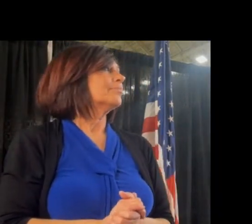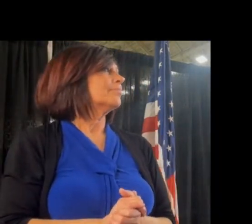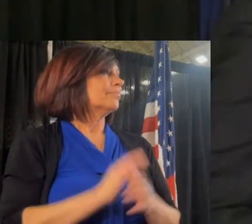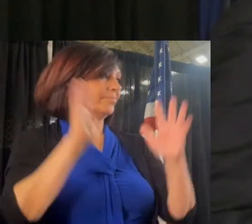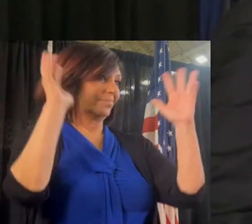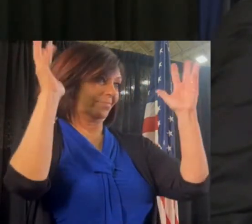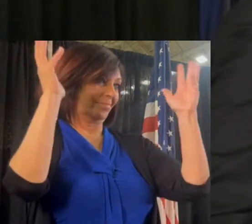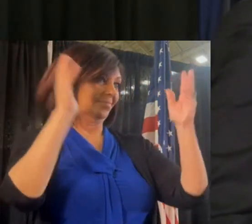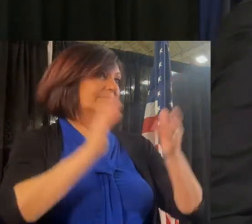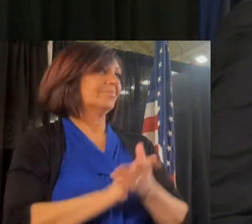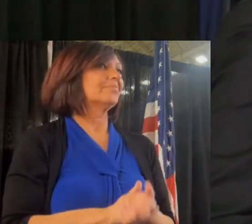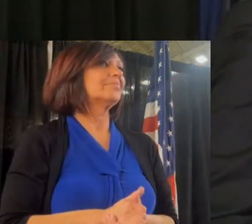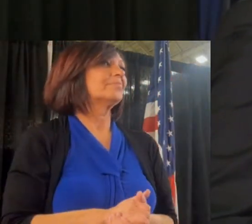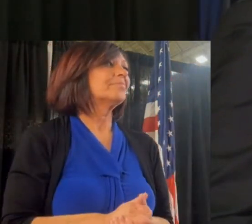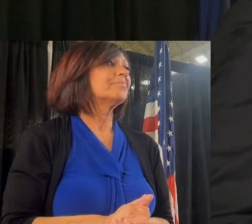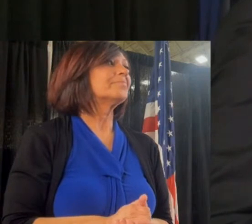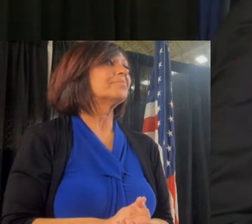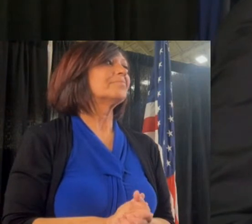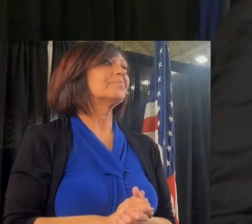Thank you.